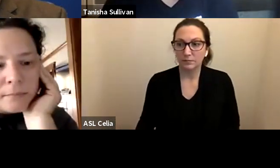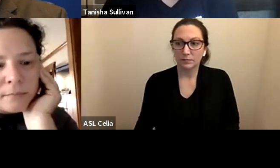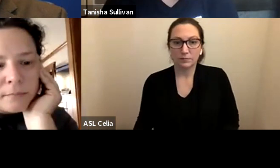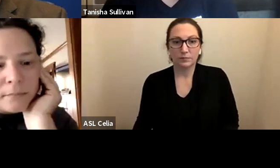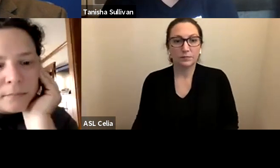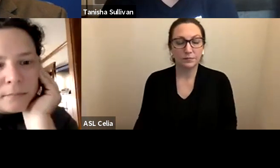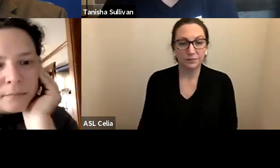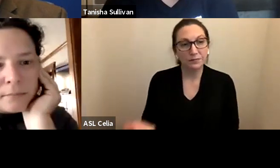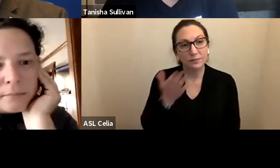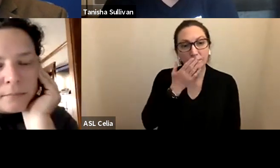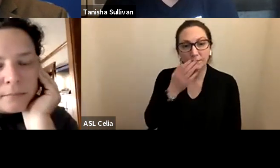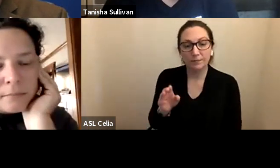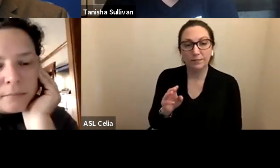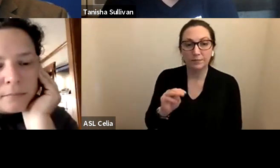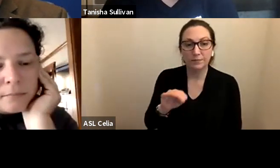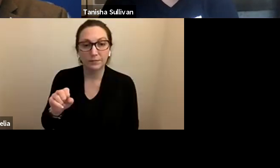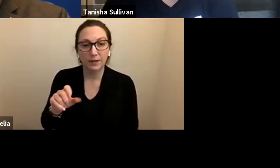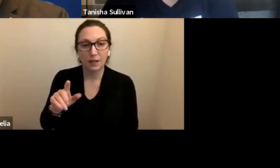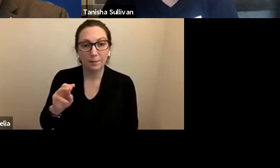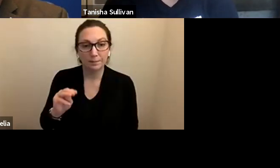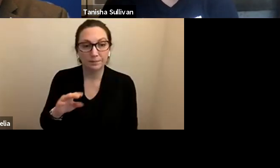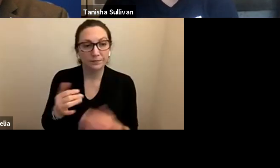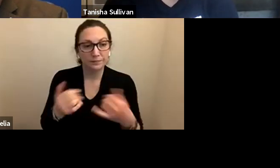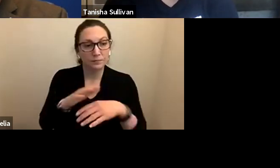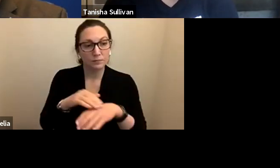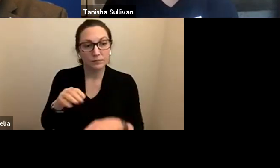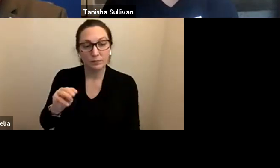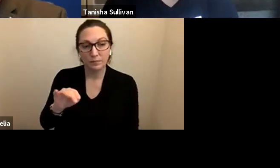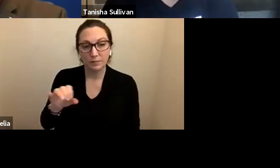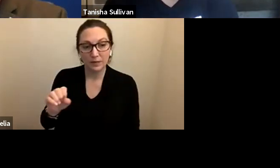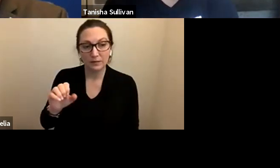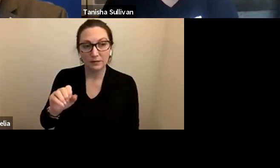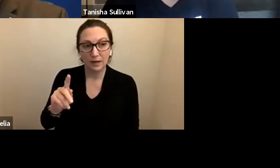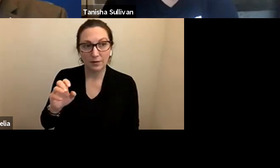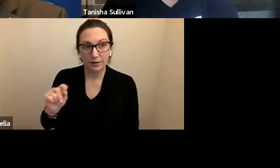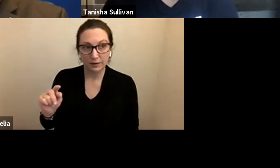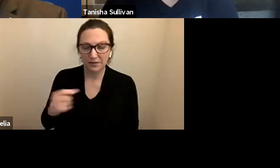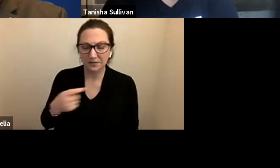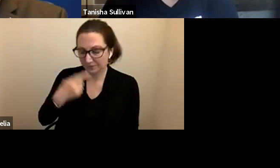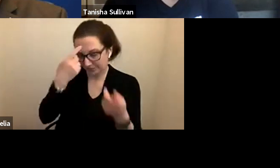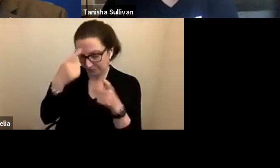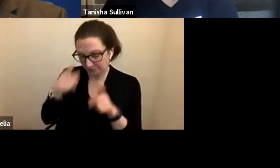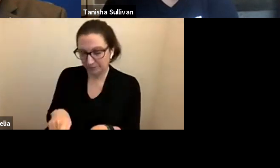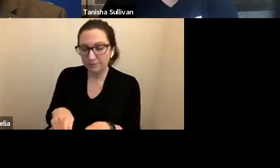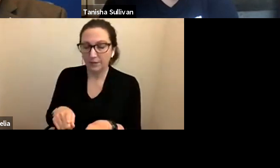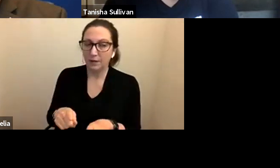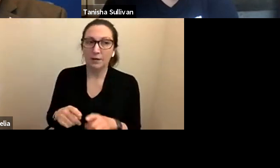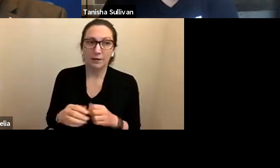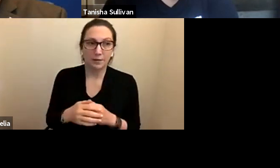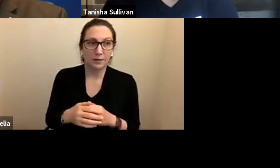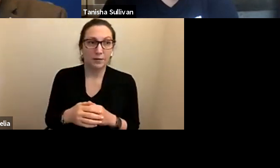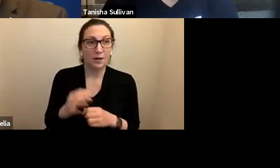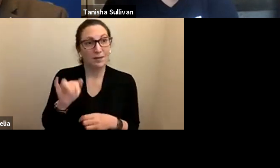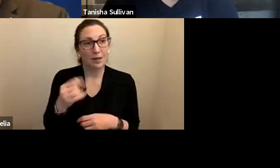Thank you, Ms. Lum. Ms. Garrett? Thank you. I agree with Ms. Lum that there's a lot to be learned from the